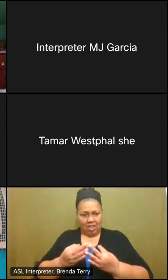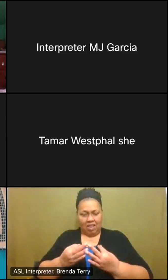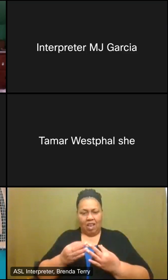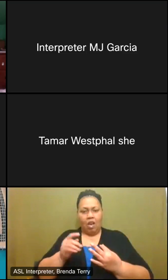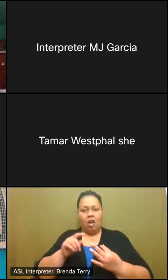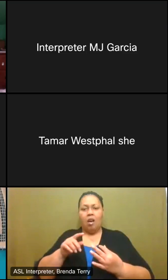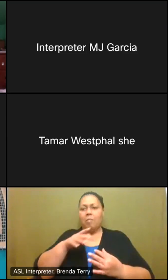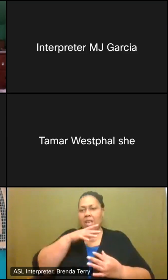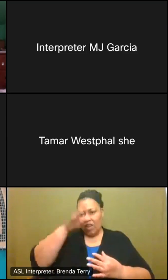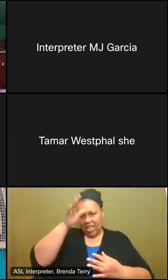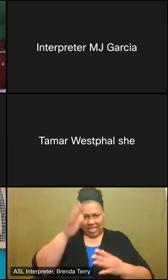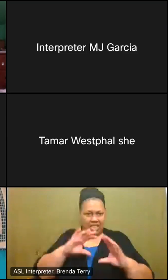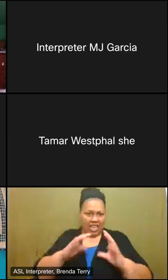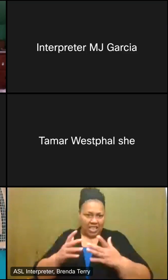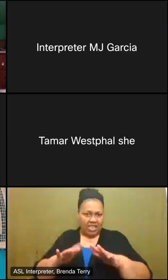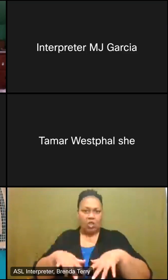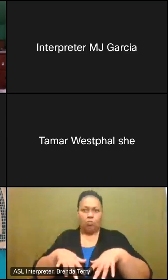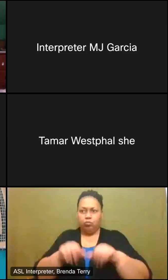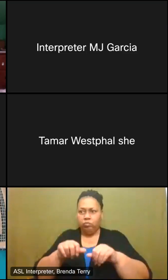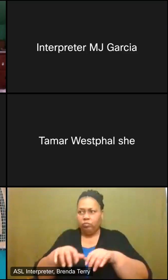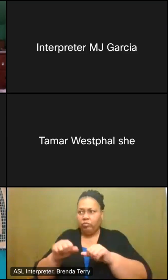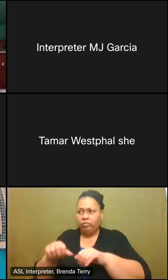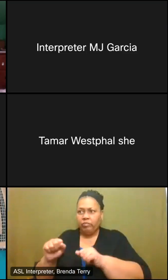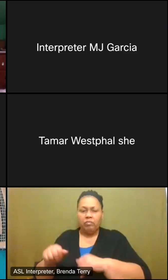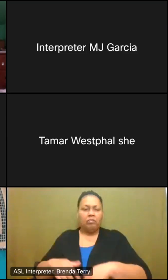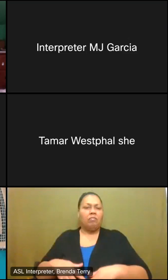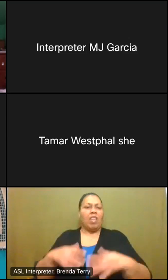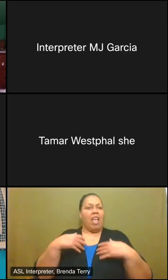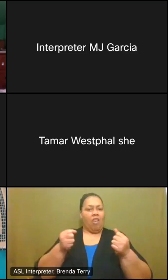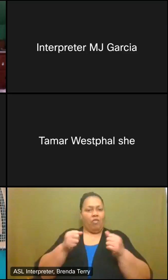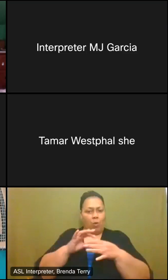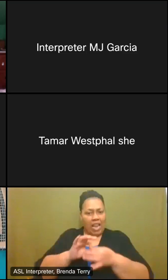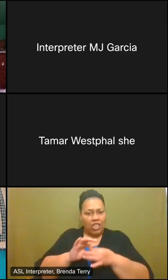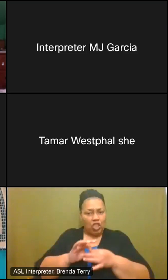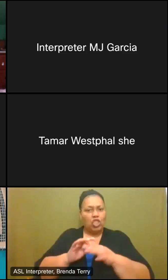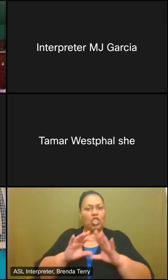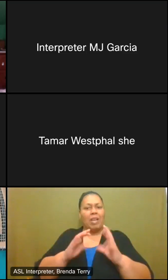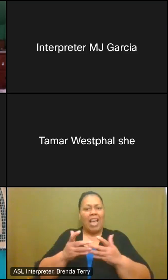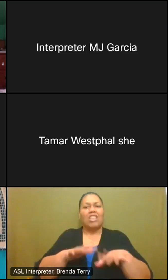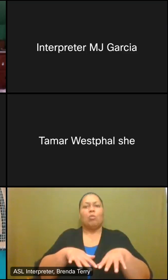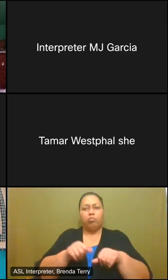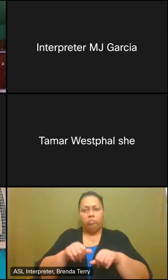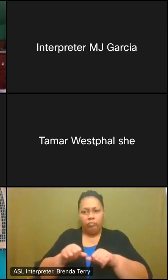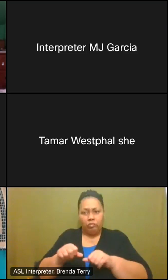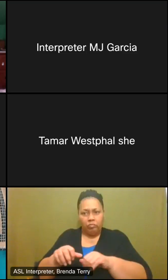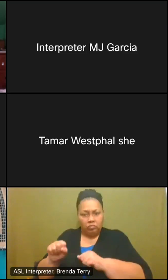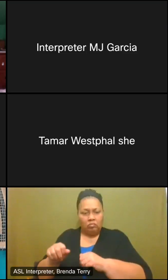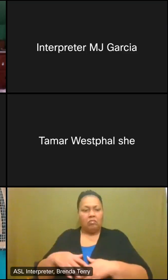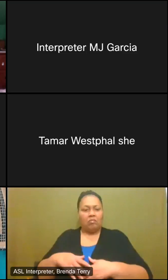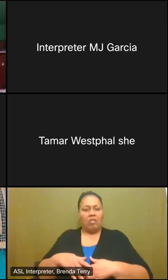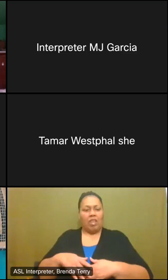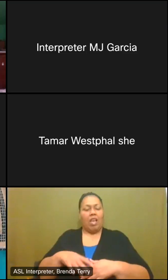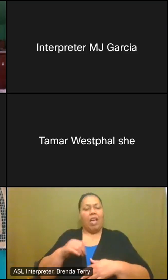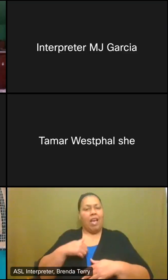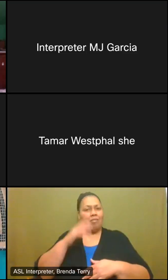parenting classes and healthy relationships class also at Enlace. And so I was experiencing